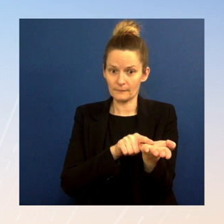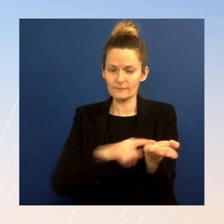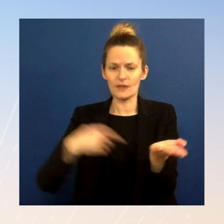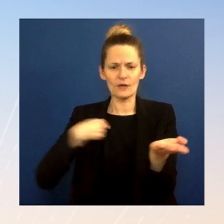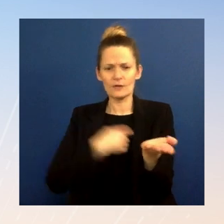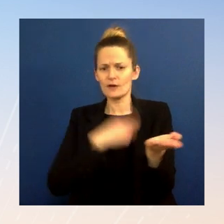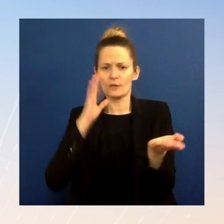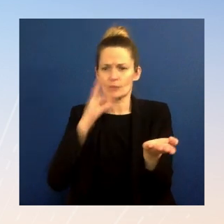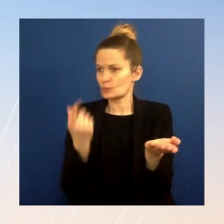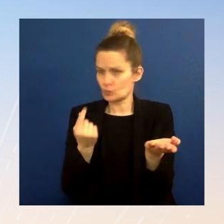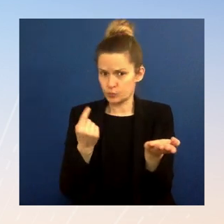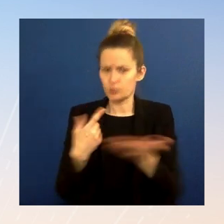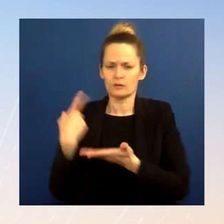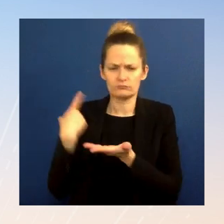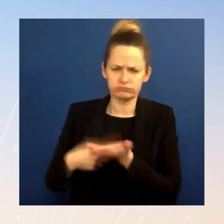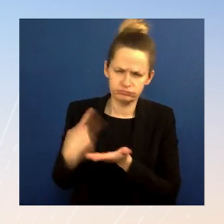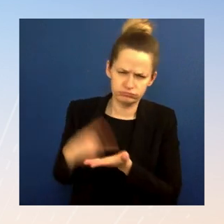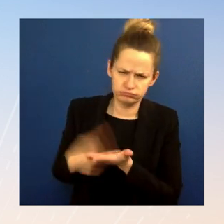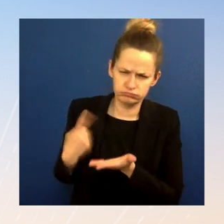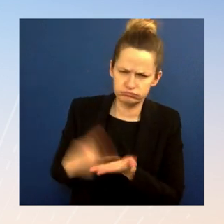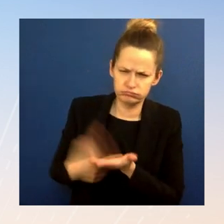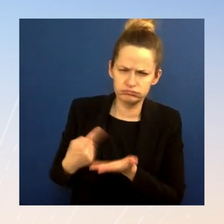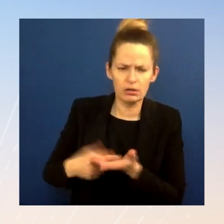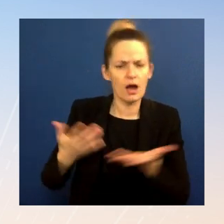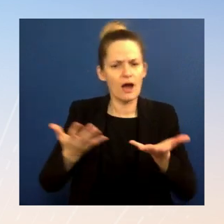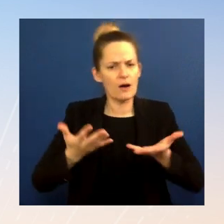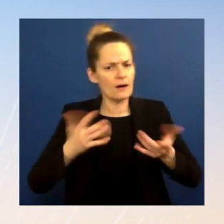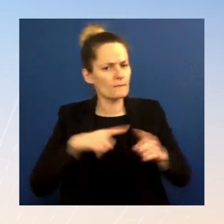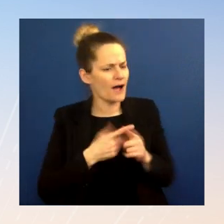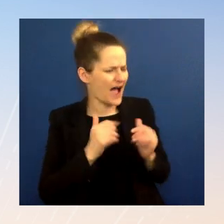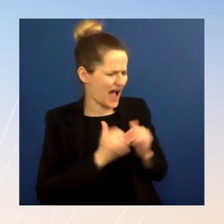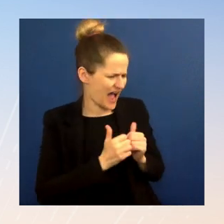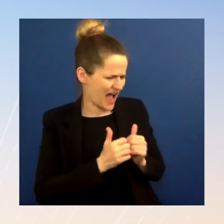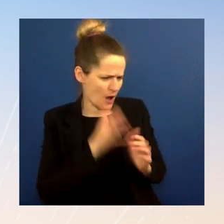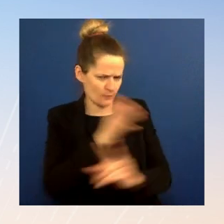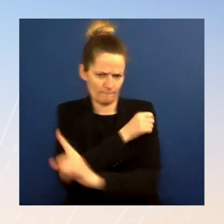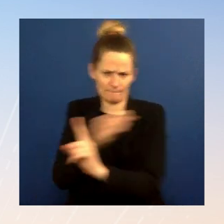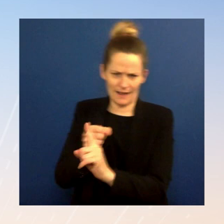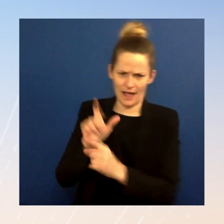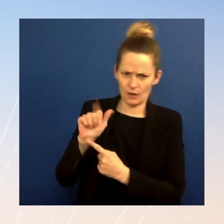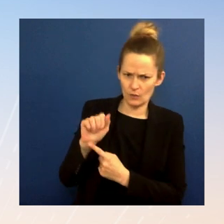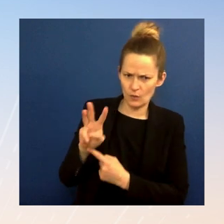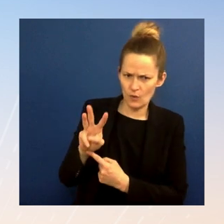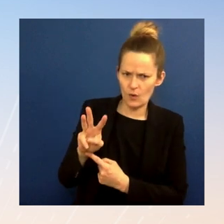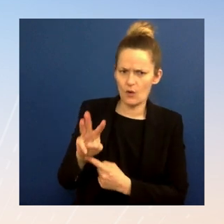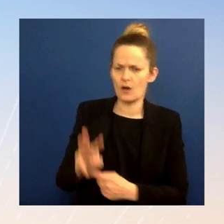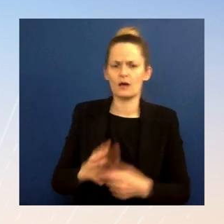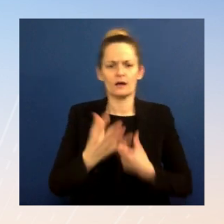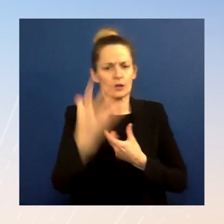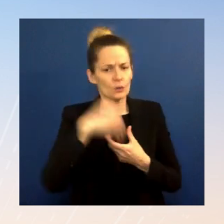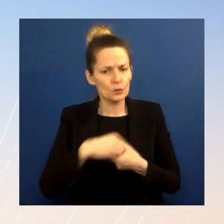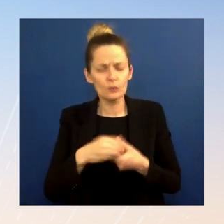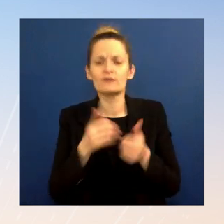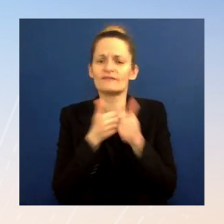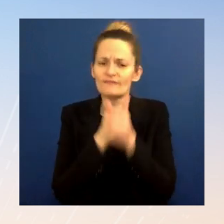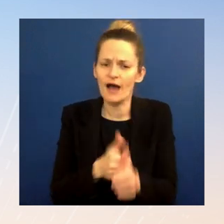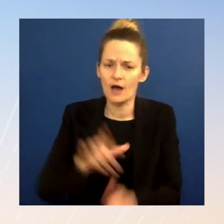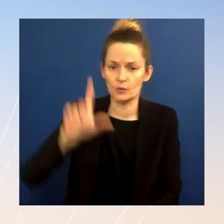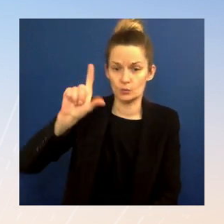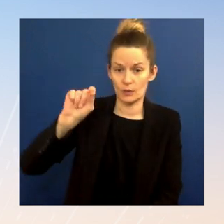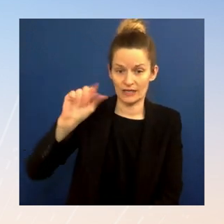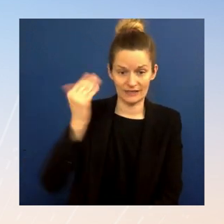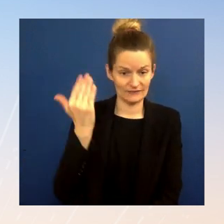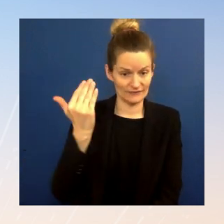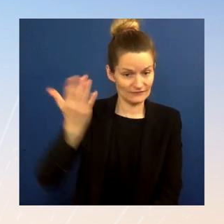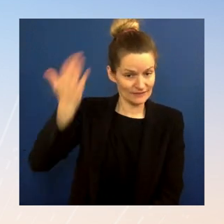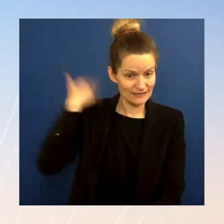those under the Iran Nuclear Review Act of 2015. And we're committed to ensuring the requirements are satisfied. So certainly we would abide by that. But